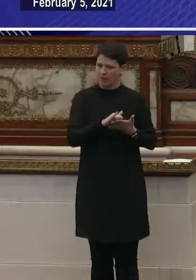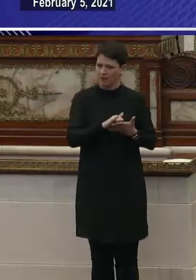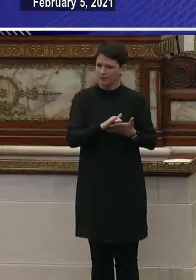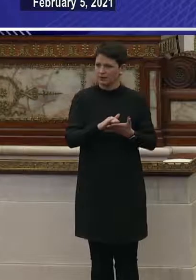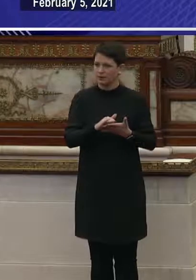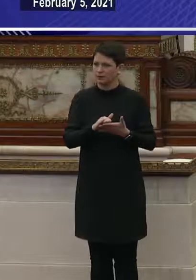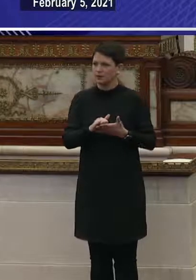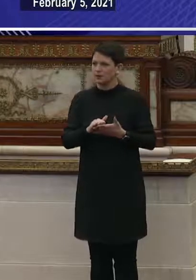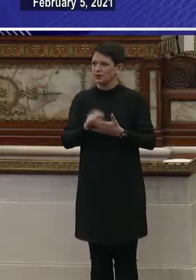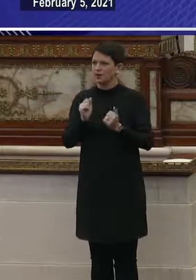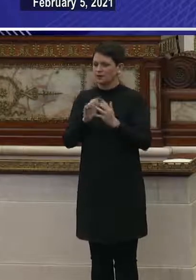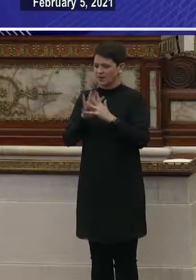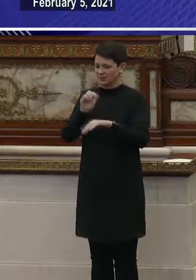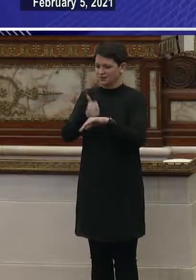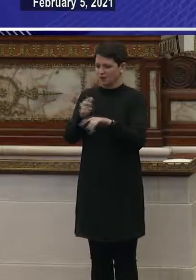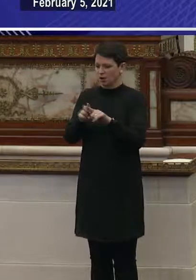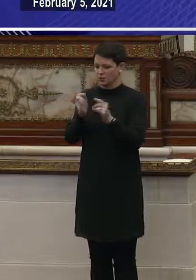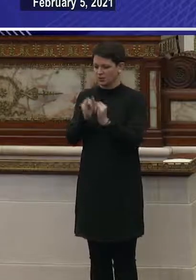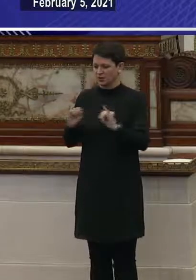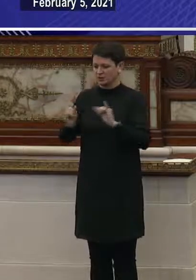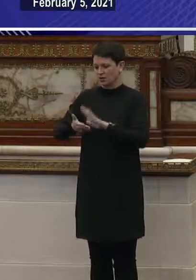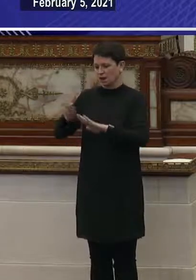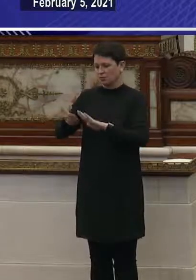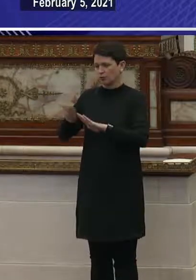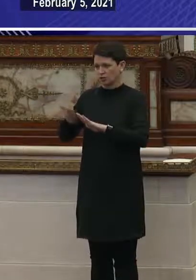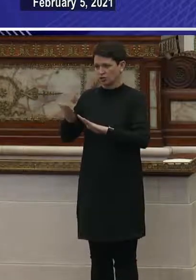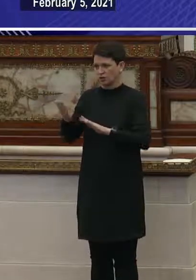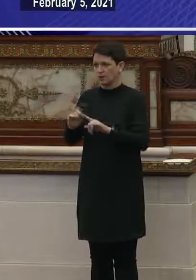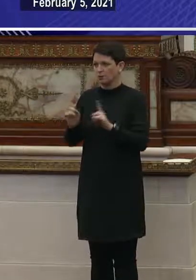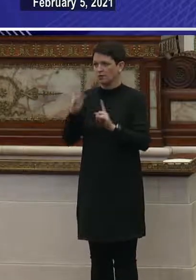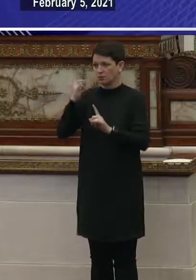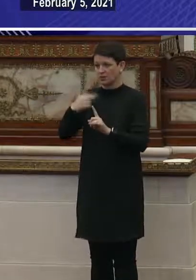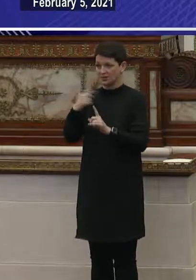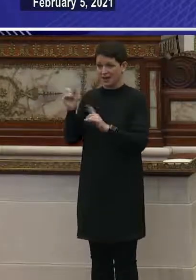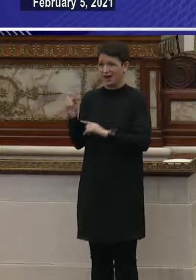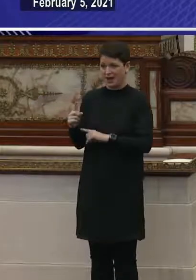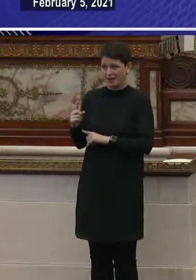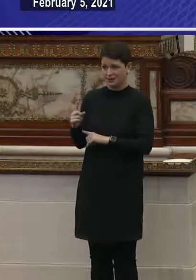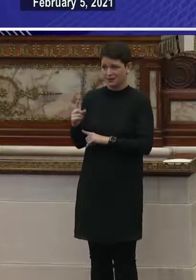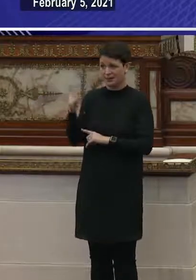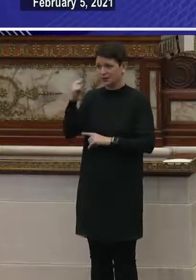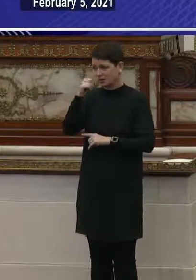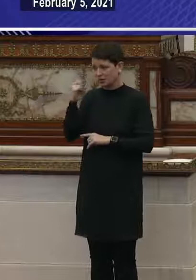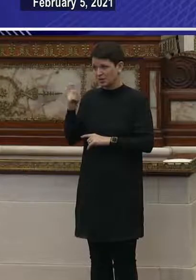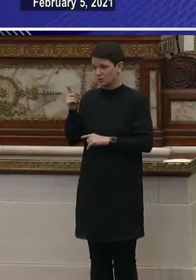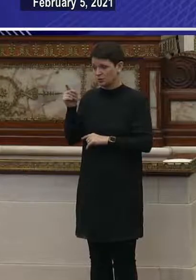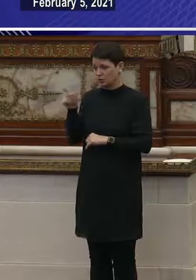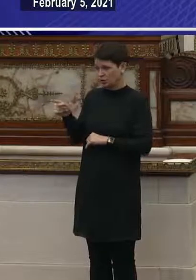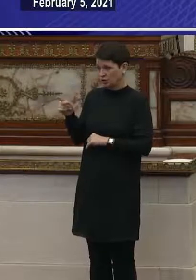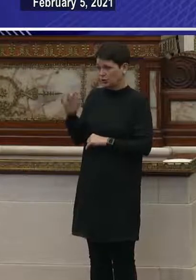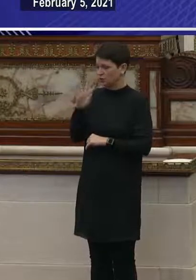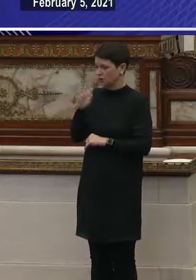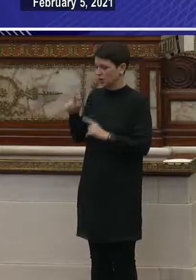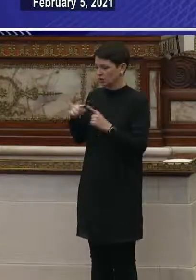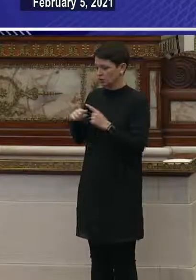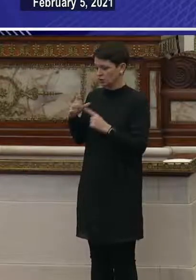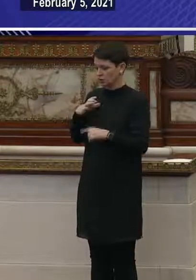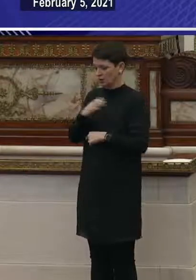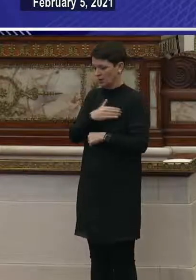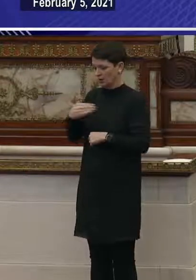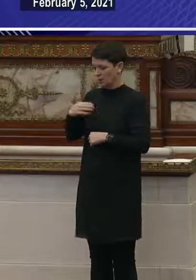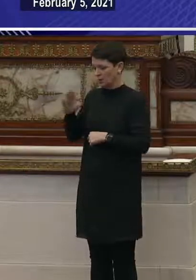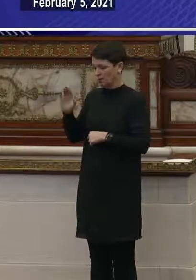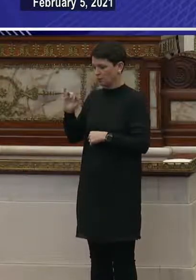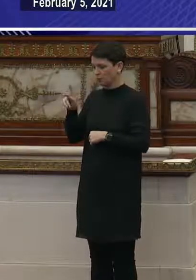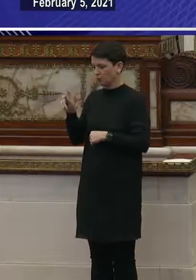And they established also an independent operation. But the reason why I asked that question was because when you were speaking with Councilmember Brooks,